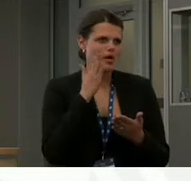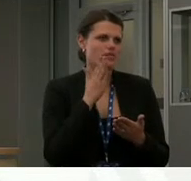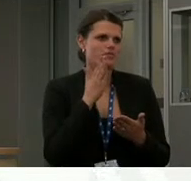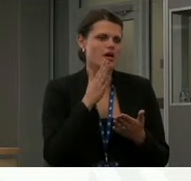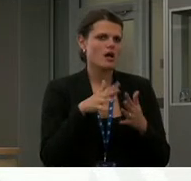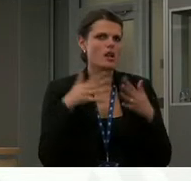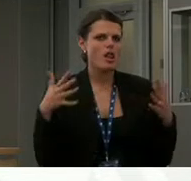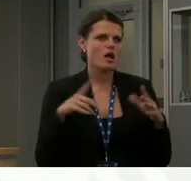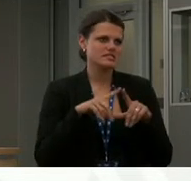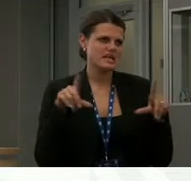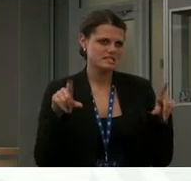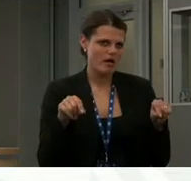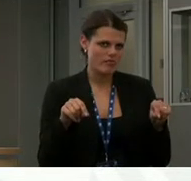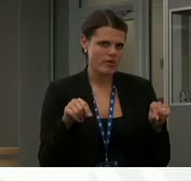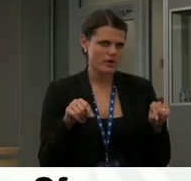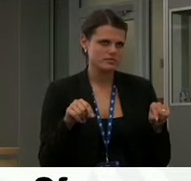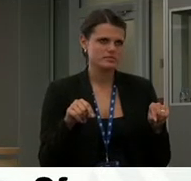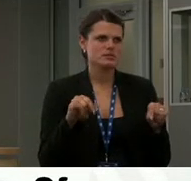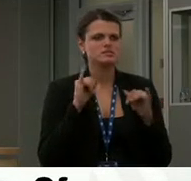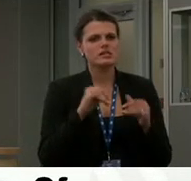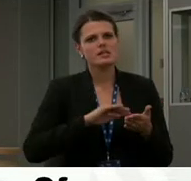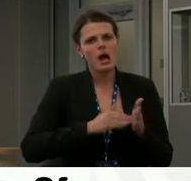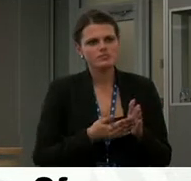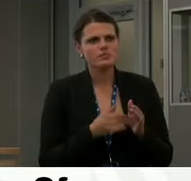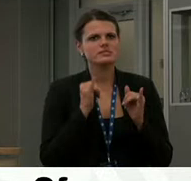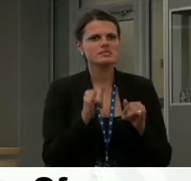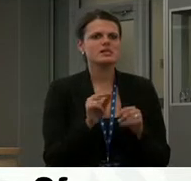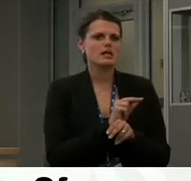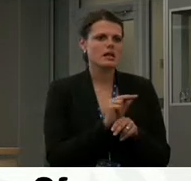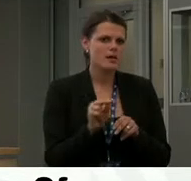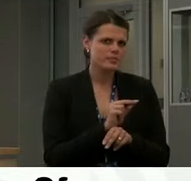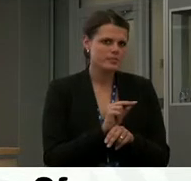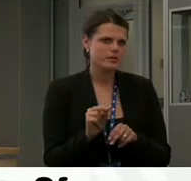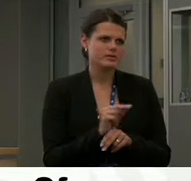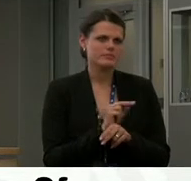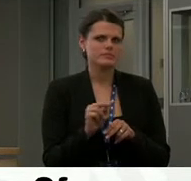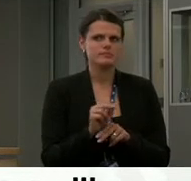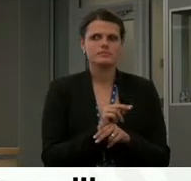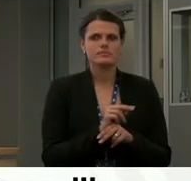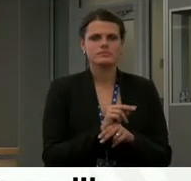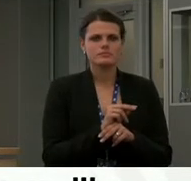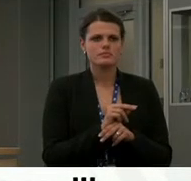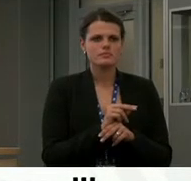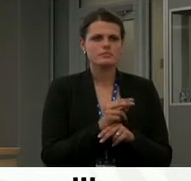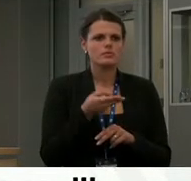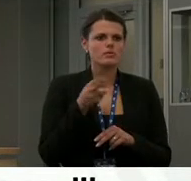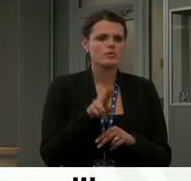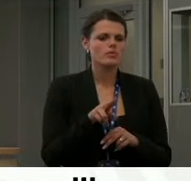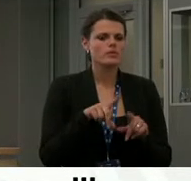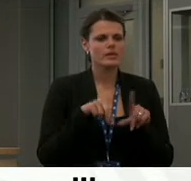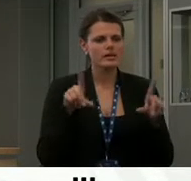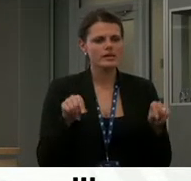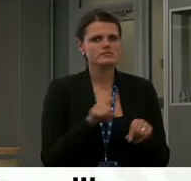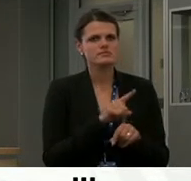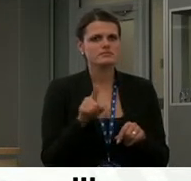in such large institutions. Bad conditions, ill treatment, neglect. And it's clear that